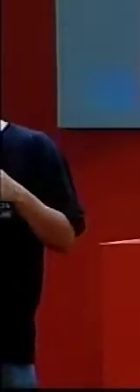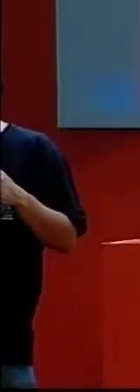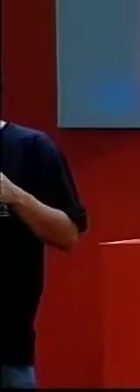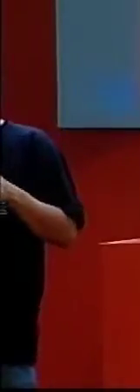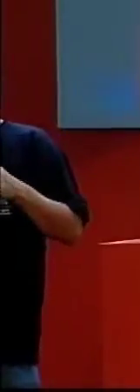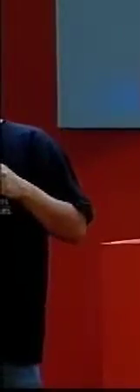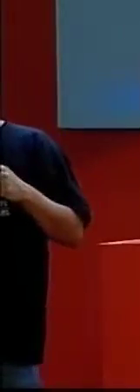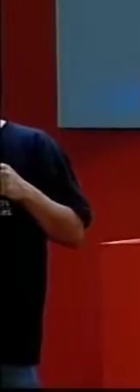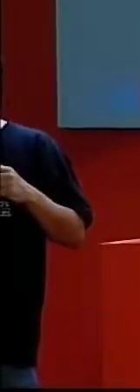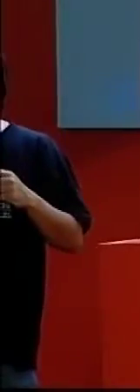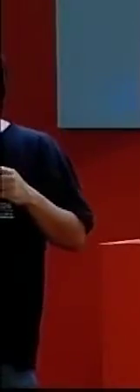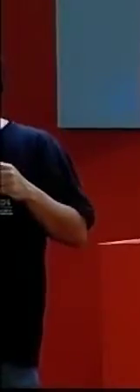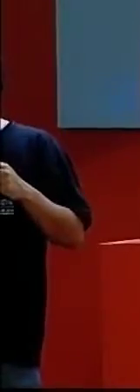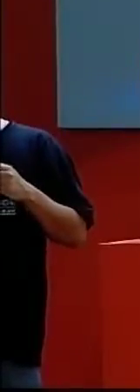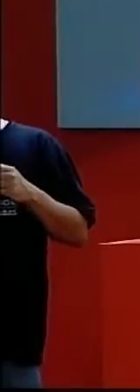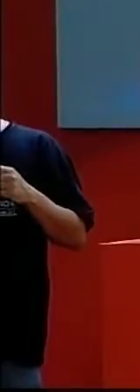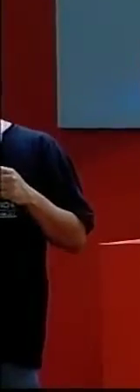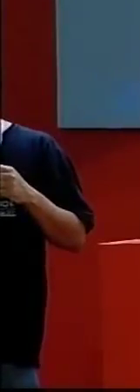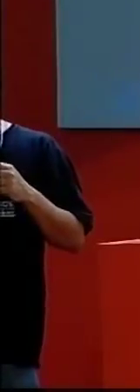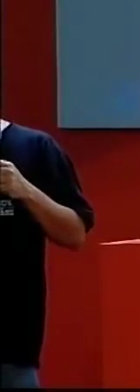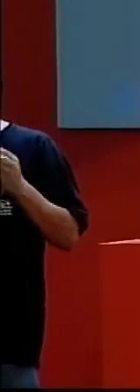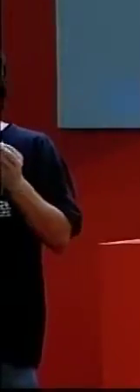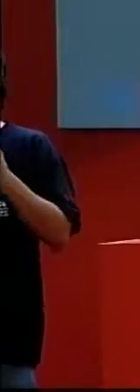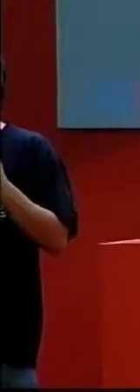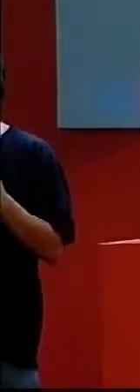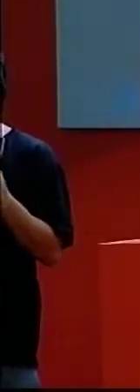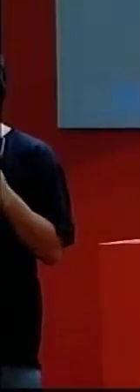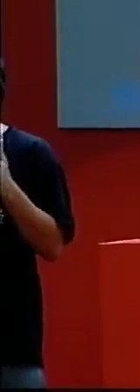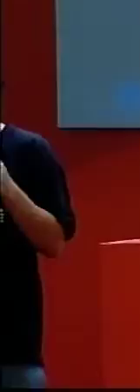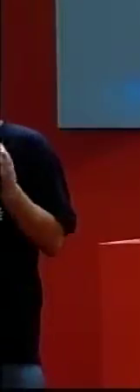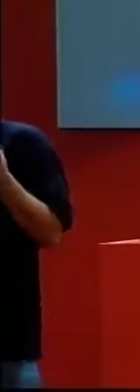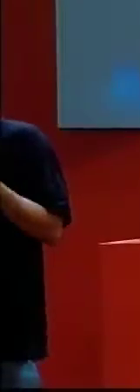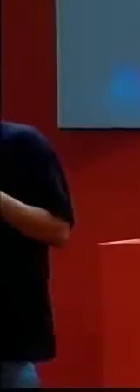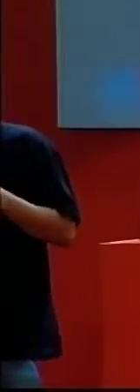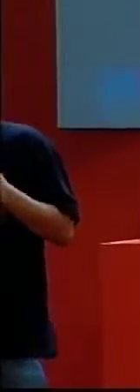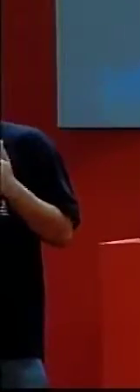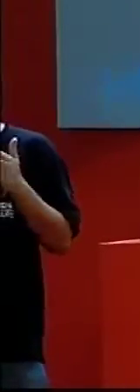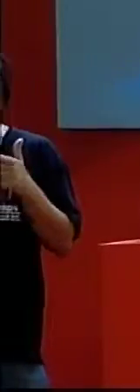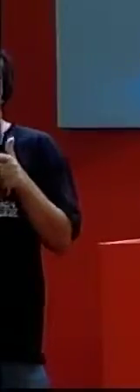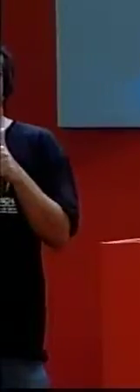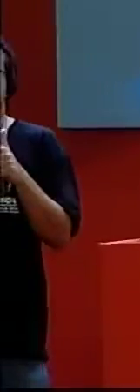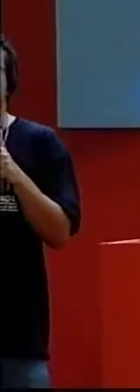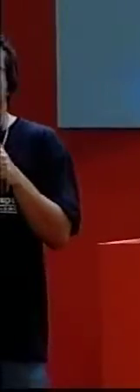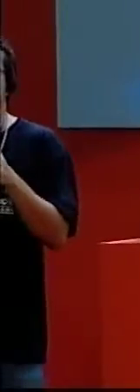the climate crisis, but is simply a way to continue business as usual.